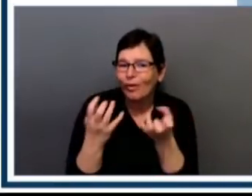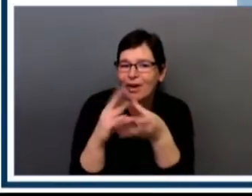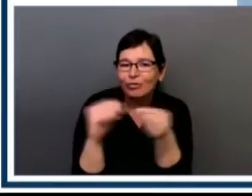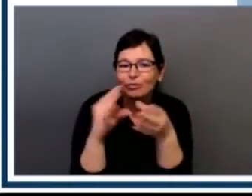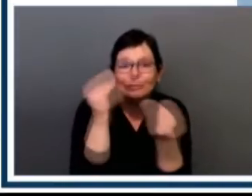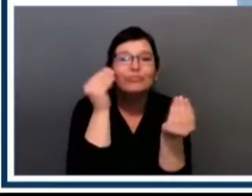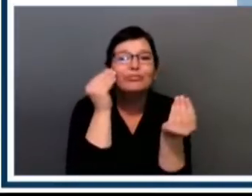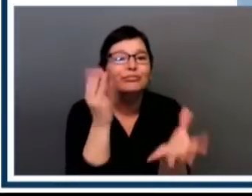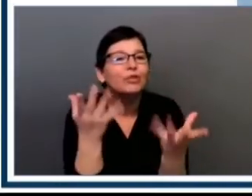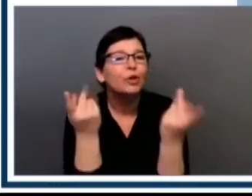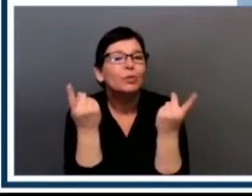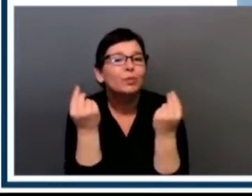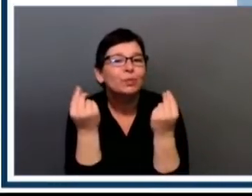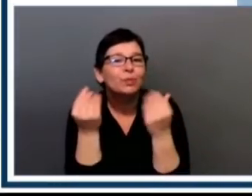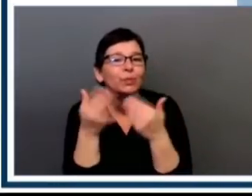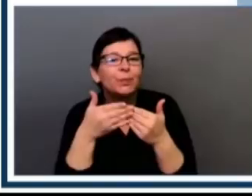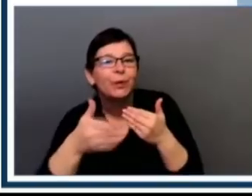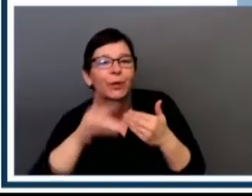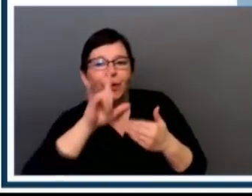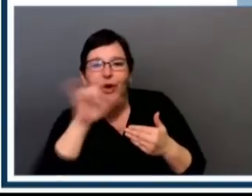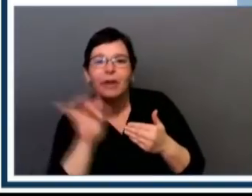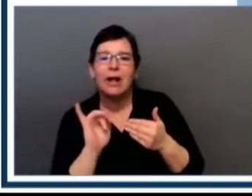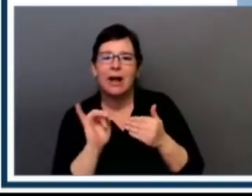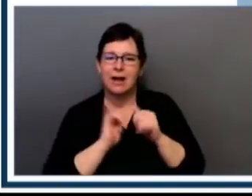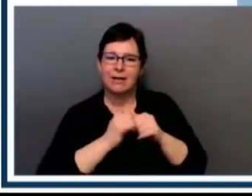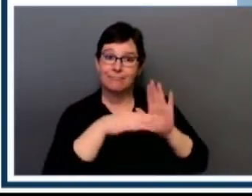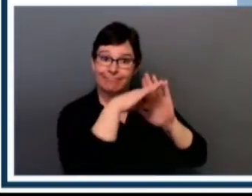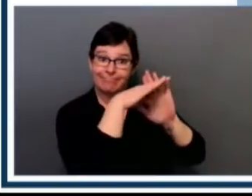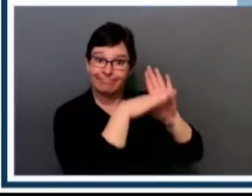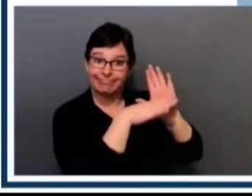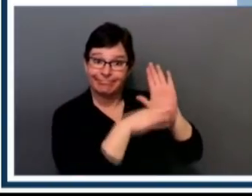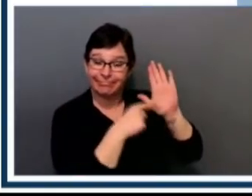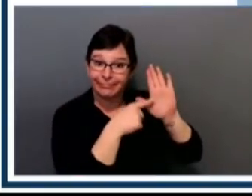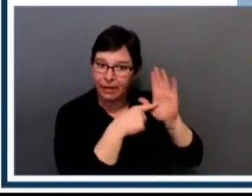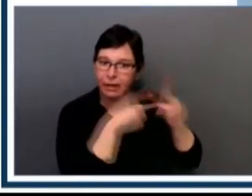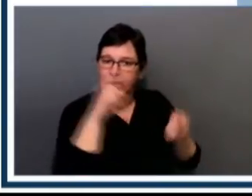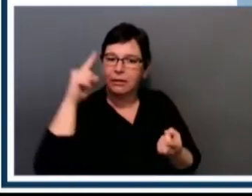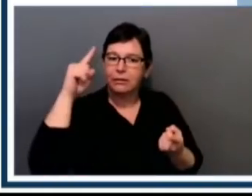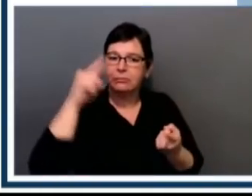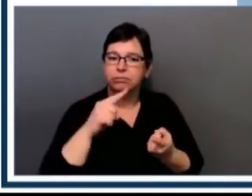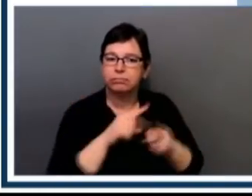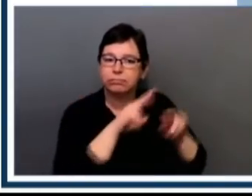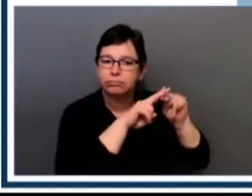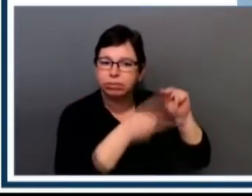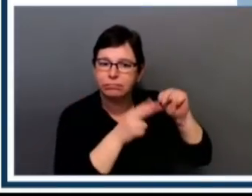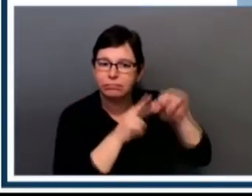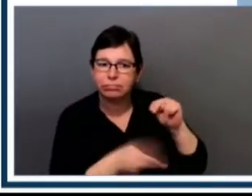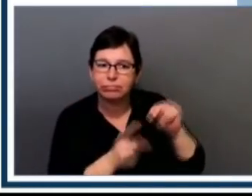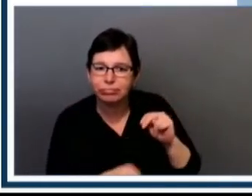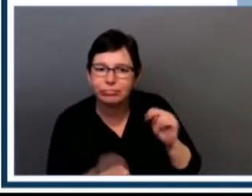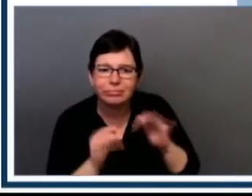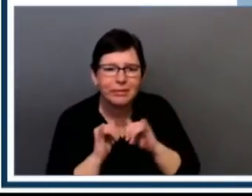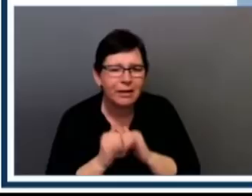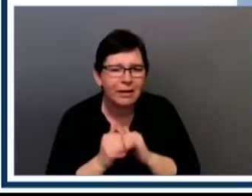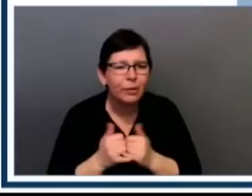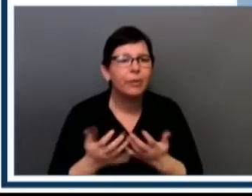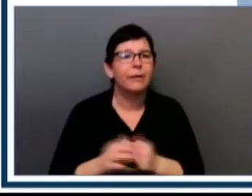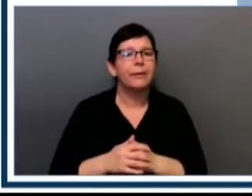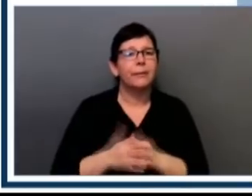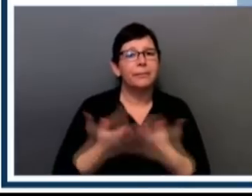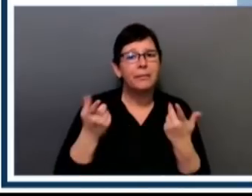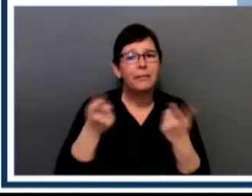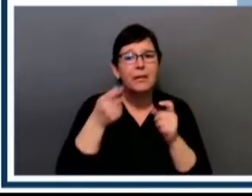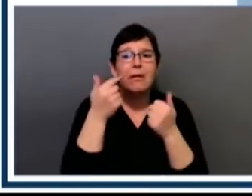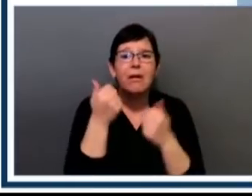of vaccine for discretionary activities, so going to restaurants, fitness facilities, participating in sports and arts and culture